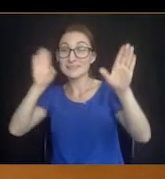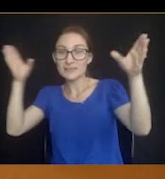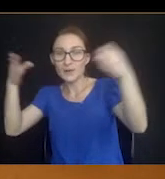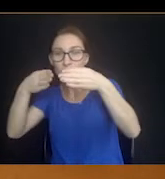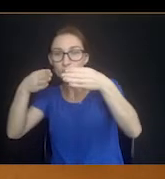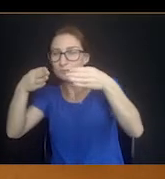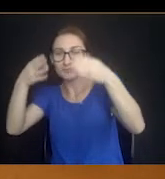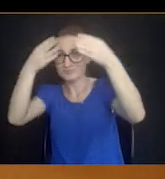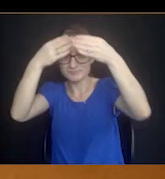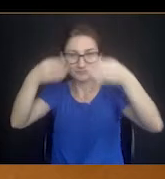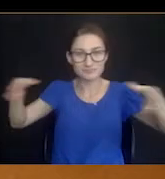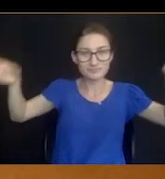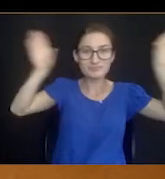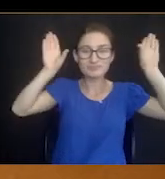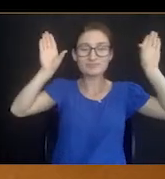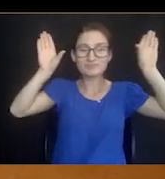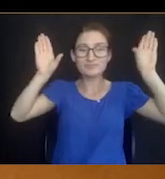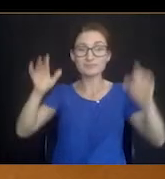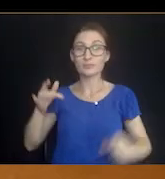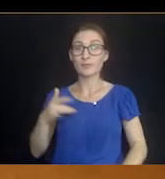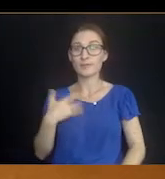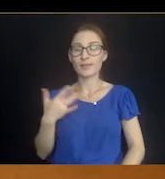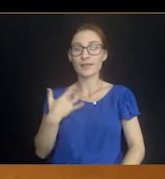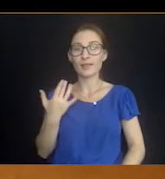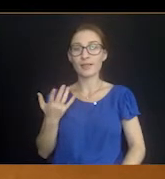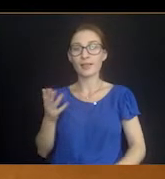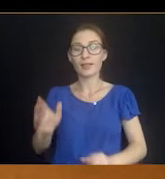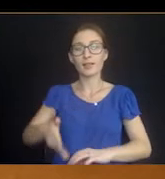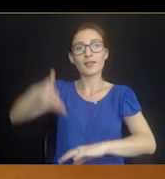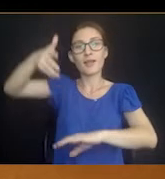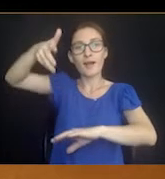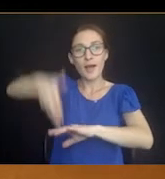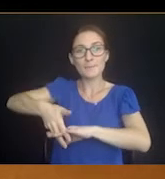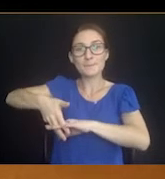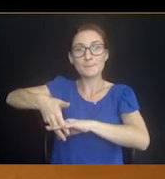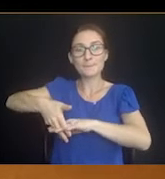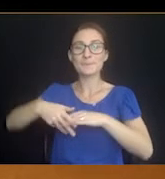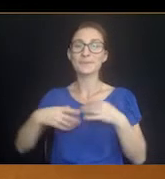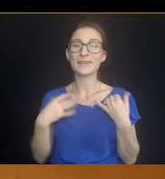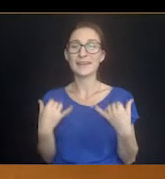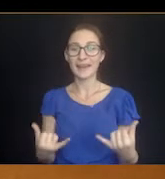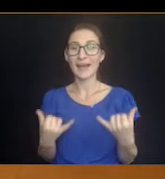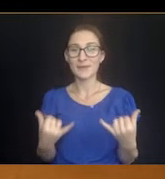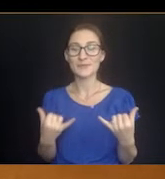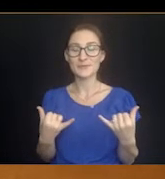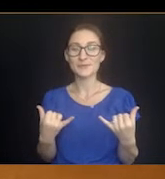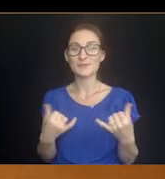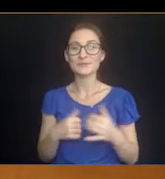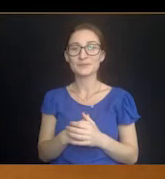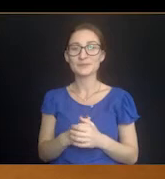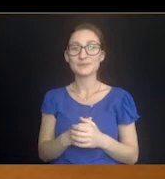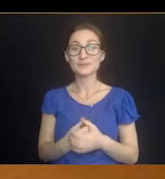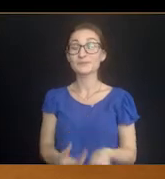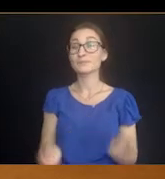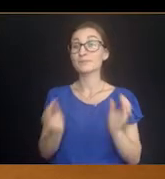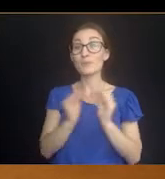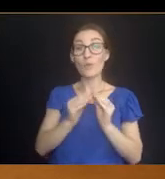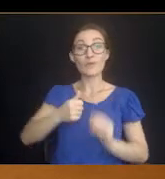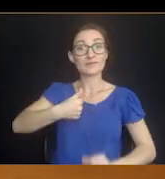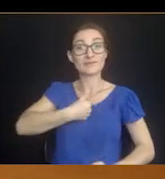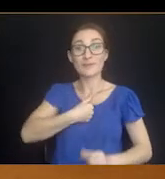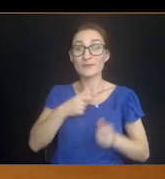the opposite things that we talked about in tunnel vision. It's where your awareness is wide. You feel kind of really anchored